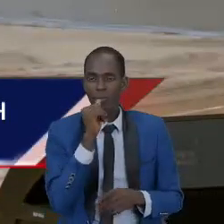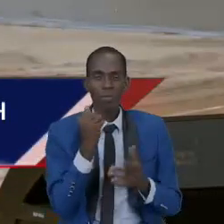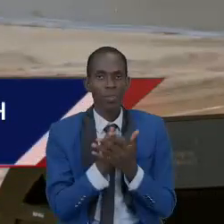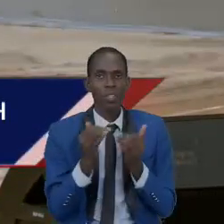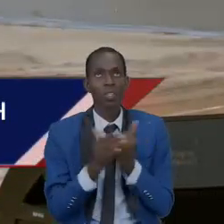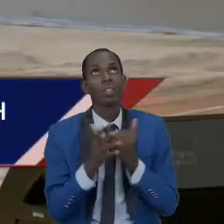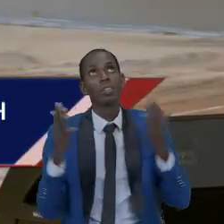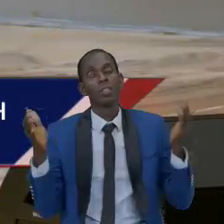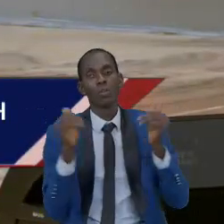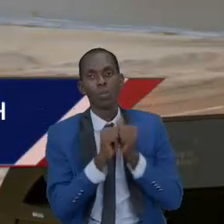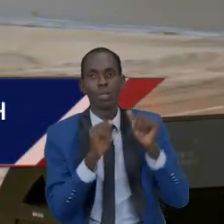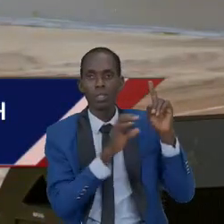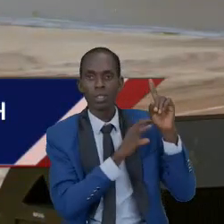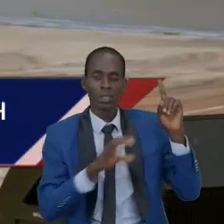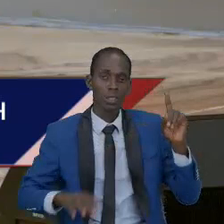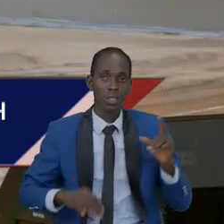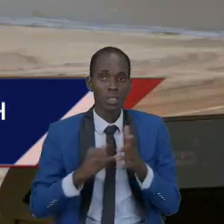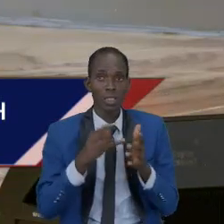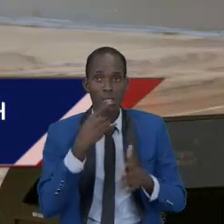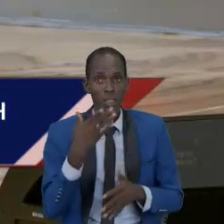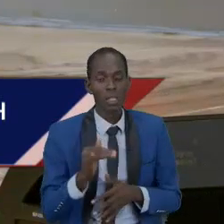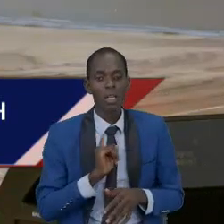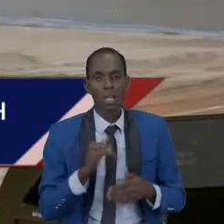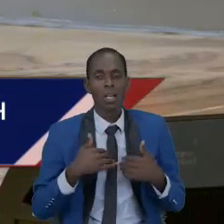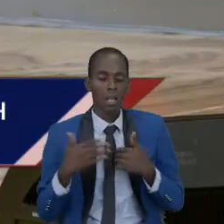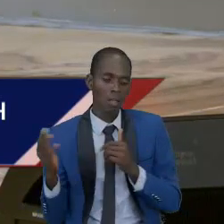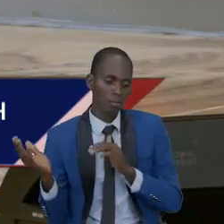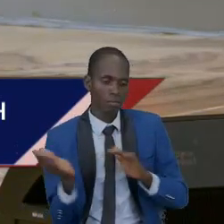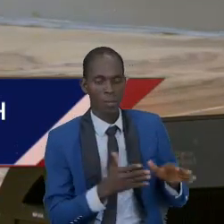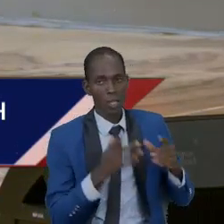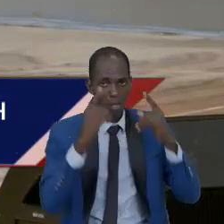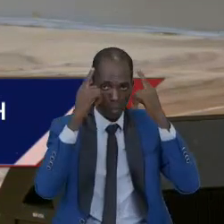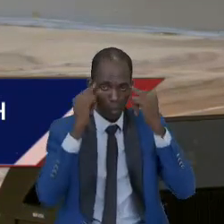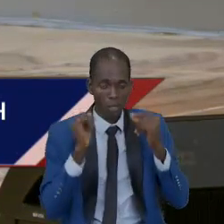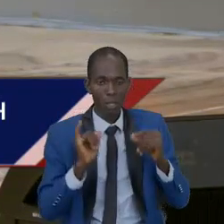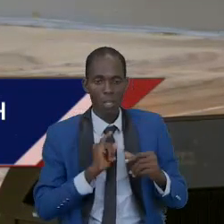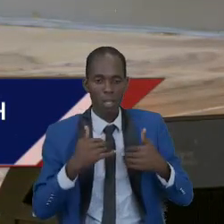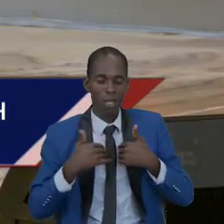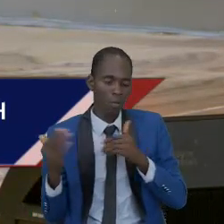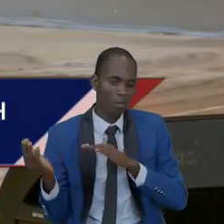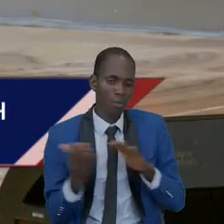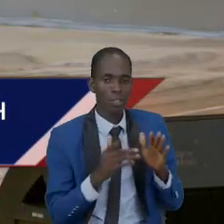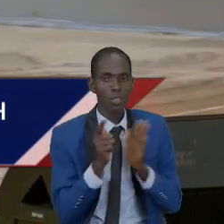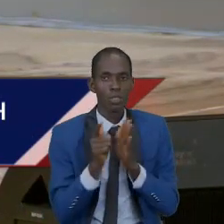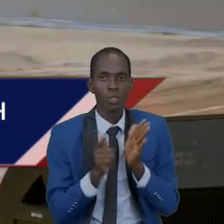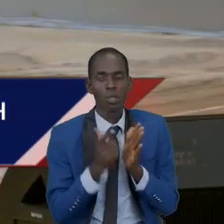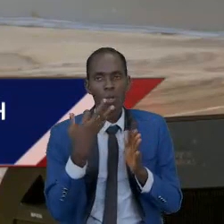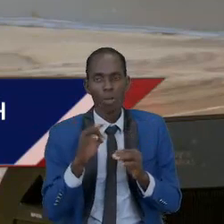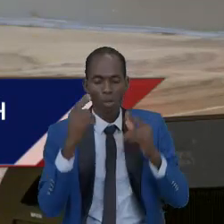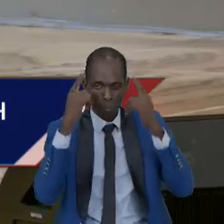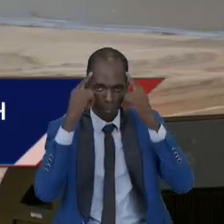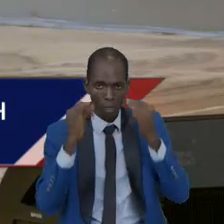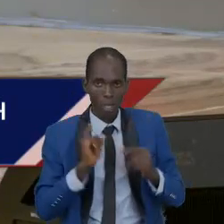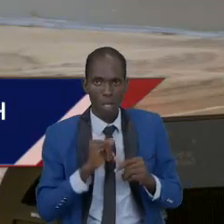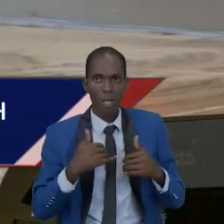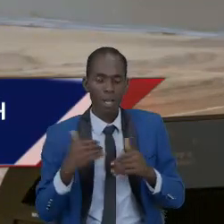crucified with Christ. It says, I've abandoned Moses. I've abandoned the law of Moses. I've